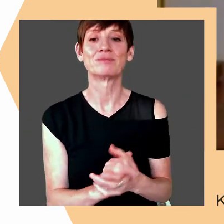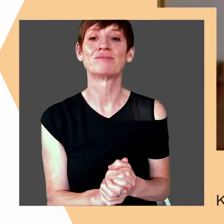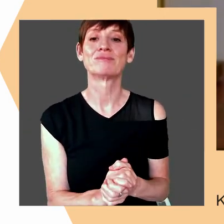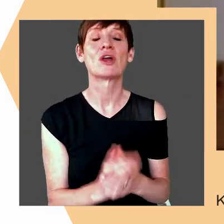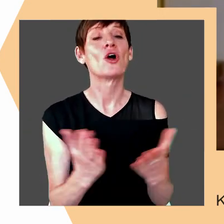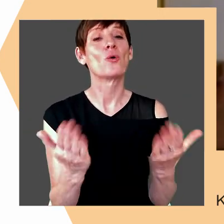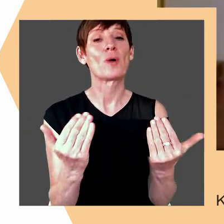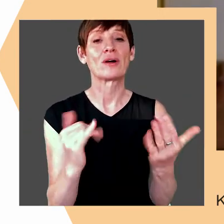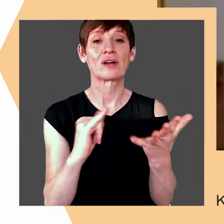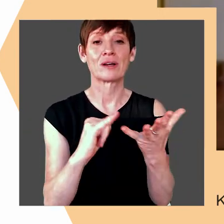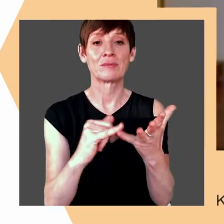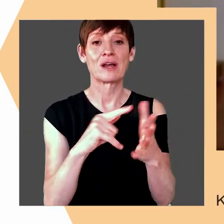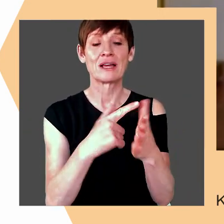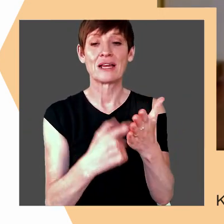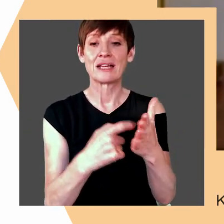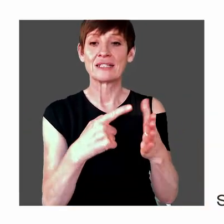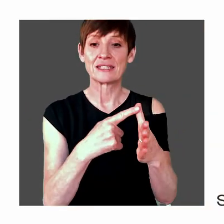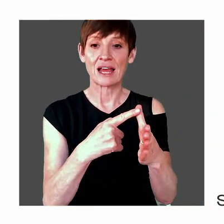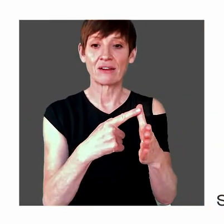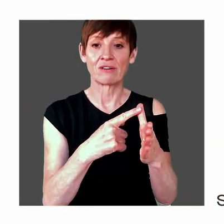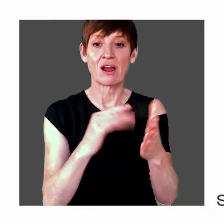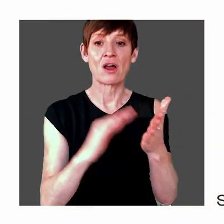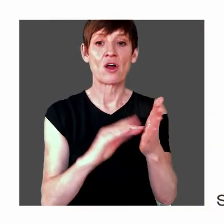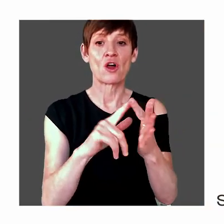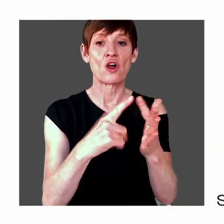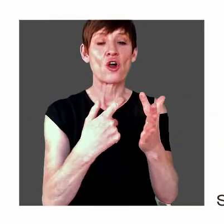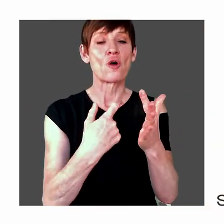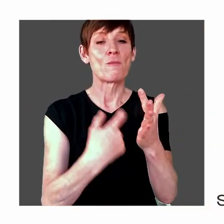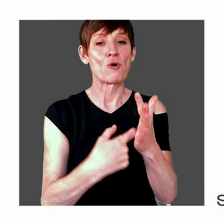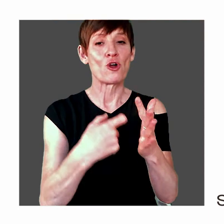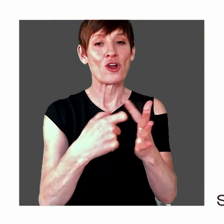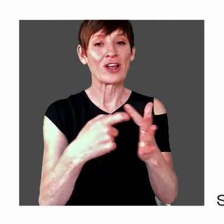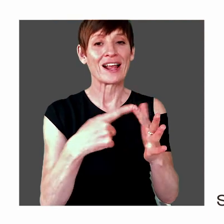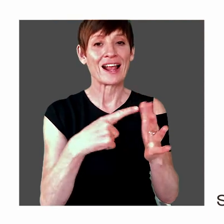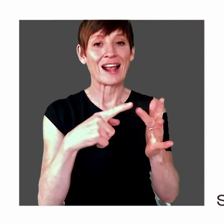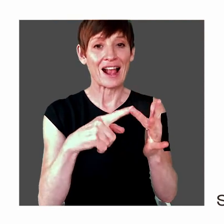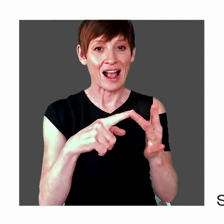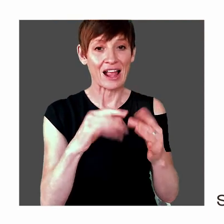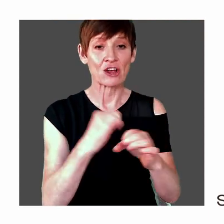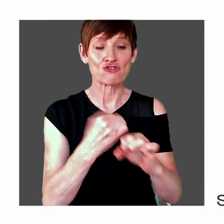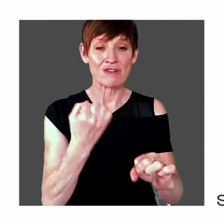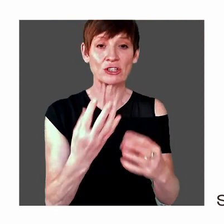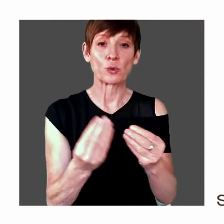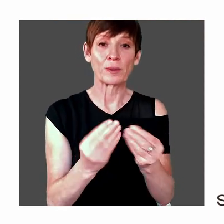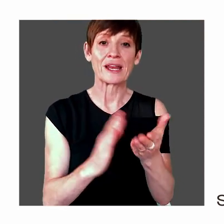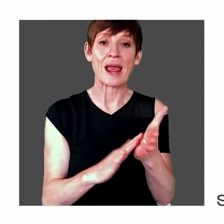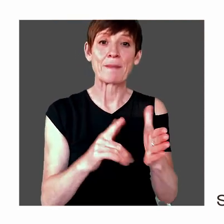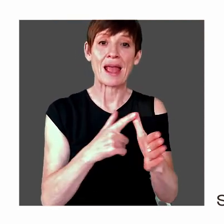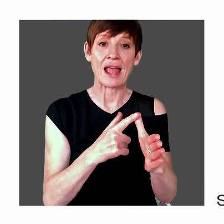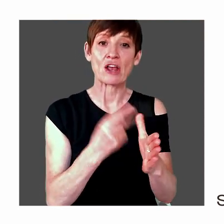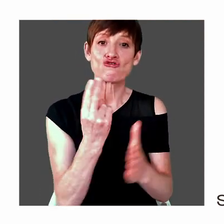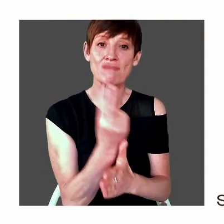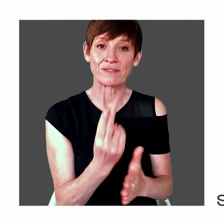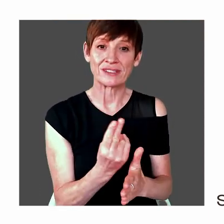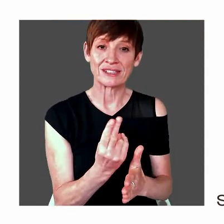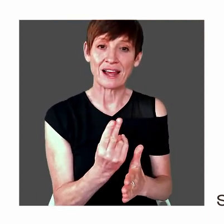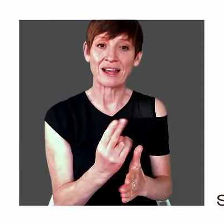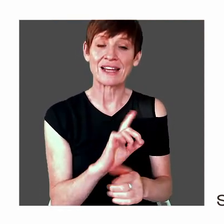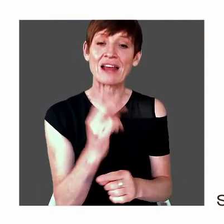we'd like to welcome Sara Mackay, who has graduated with an MA in graphic design and art